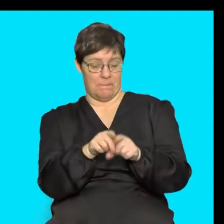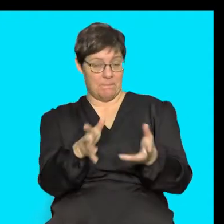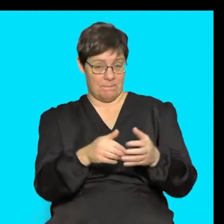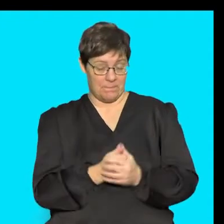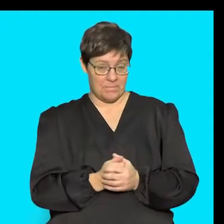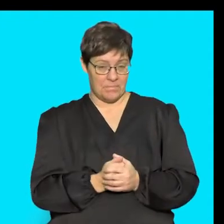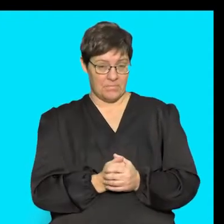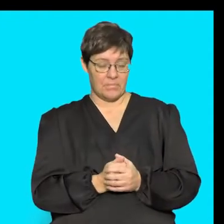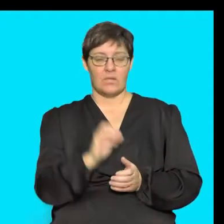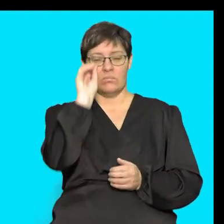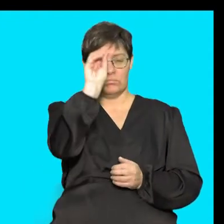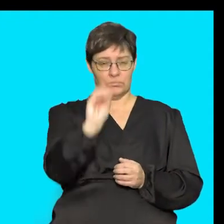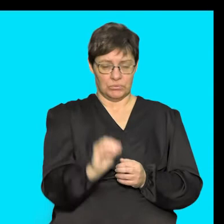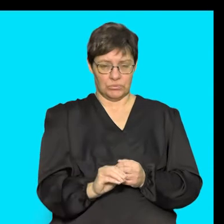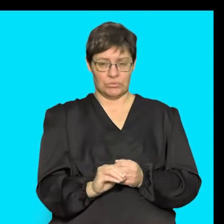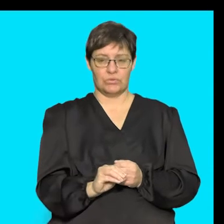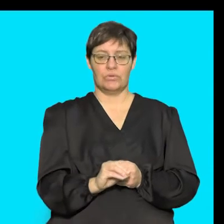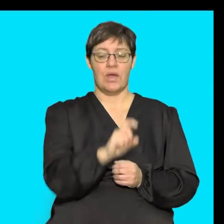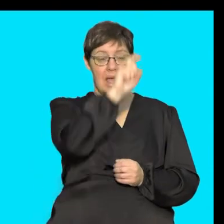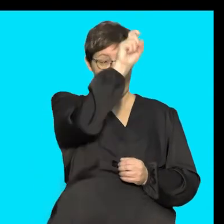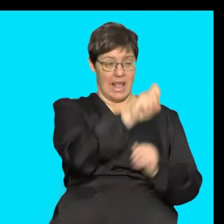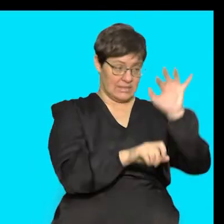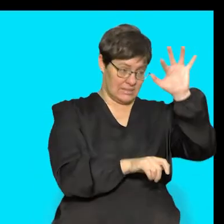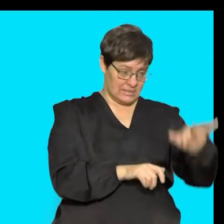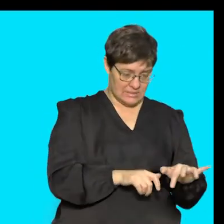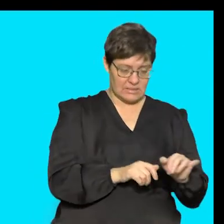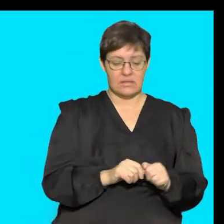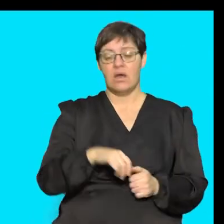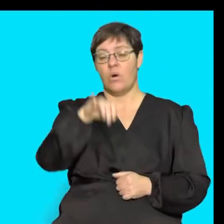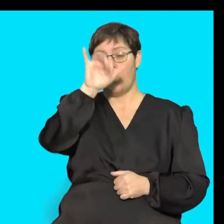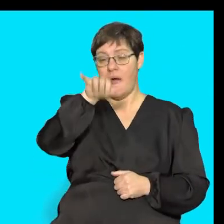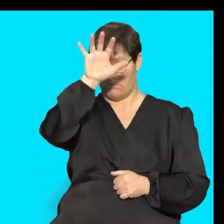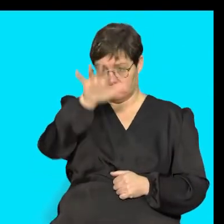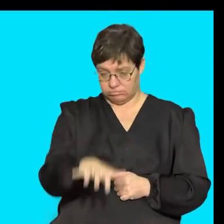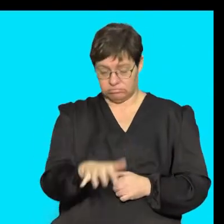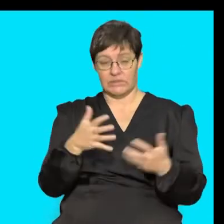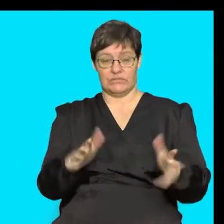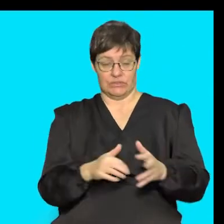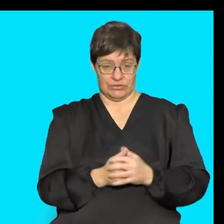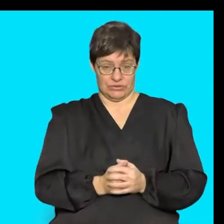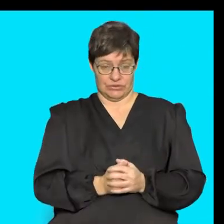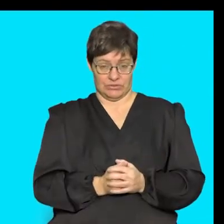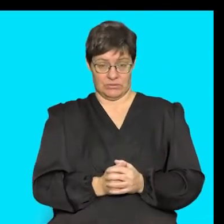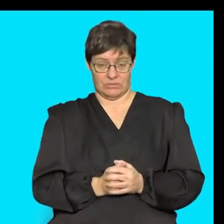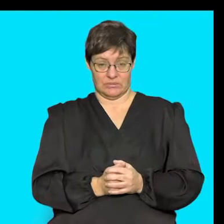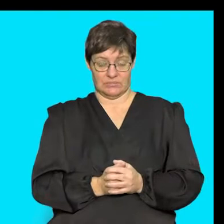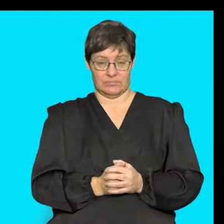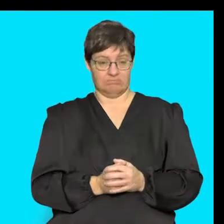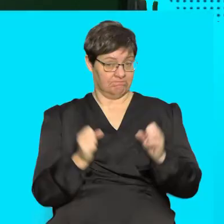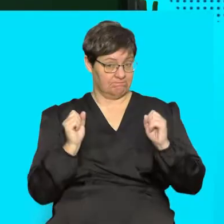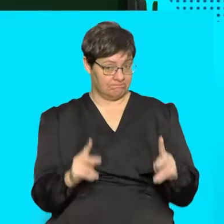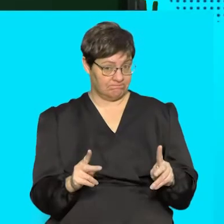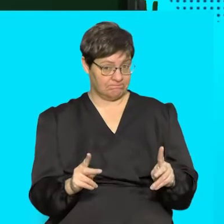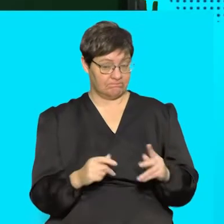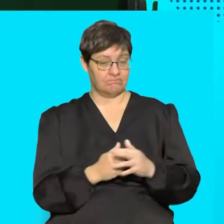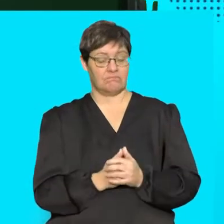see. So you have entered your X and you have entered your Y value. That's where we are.